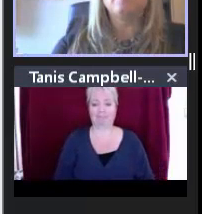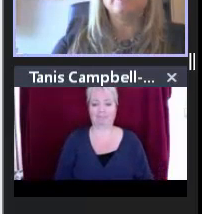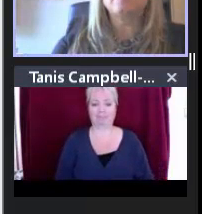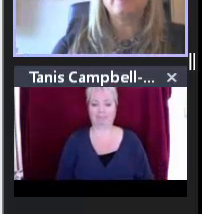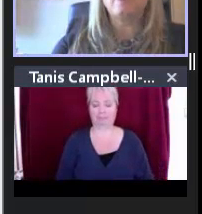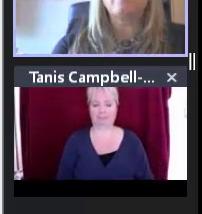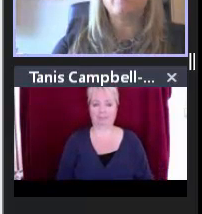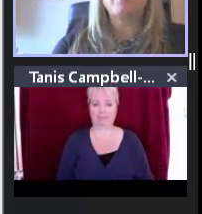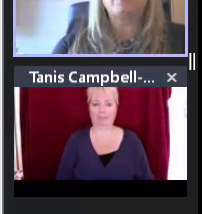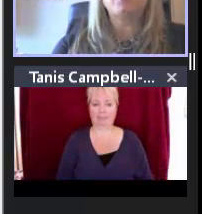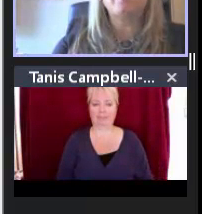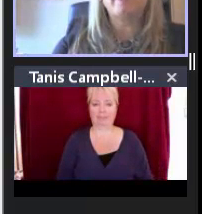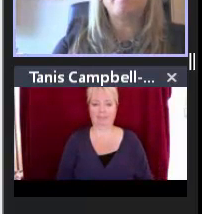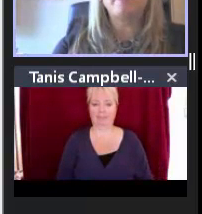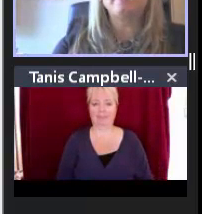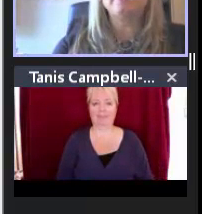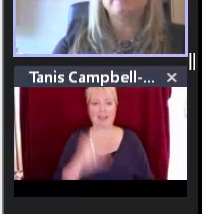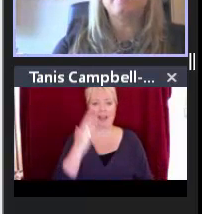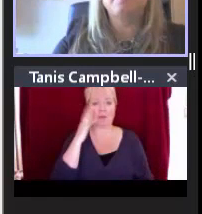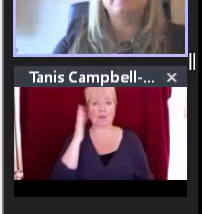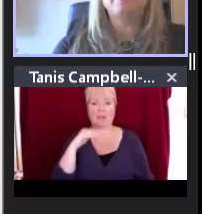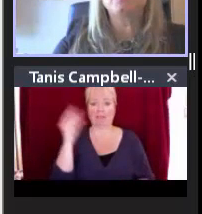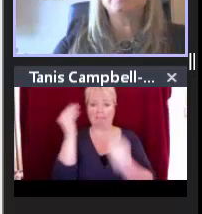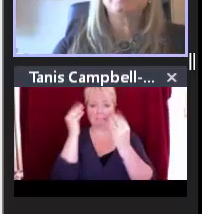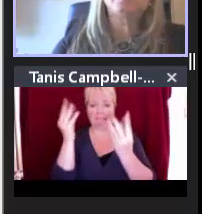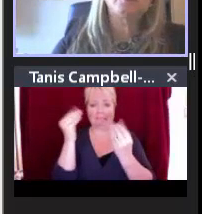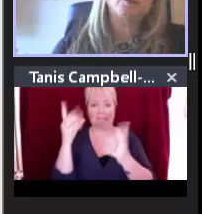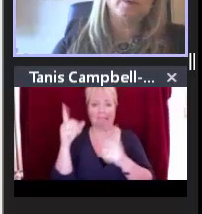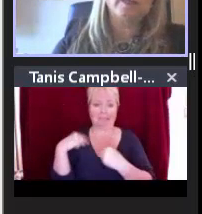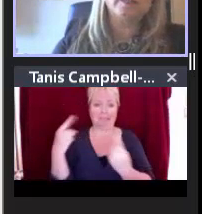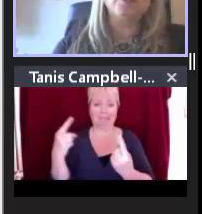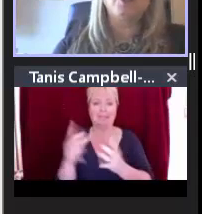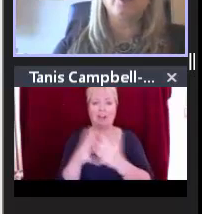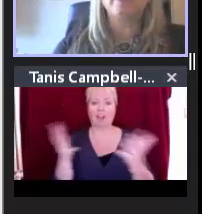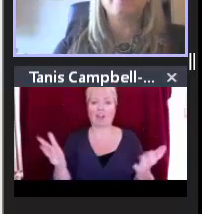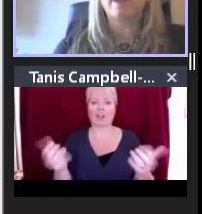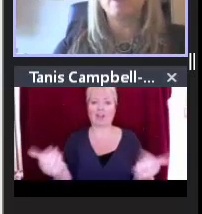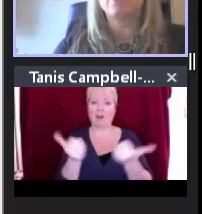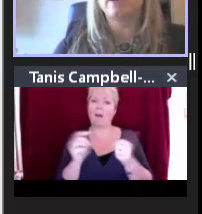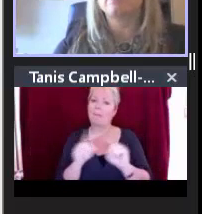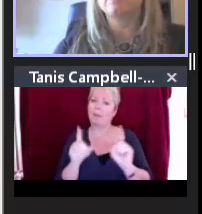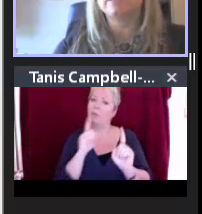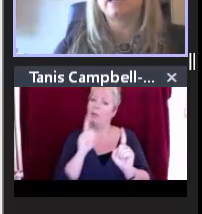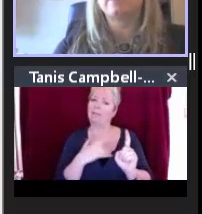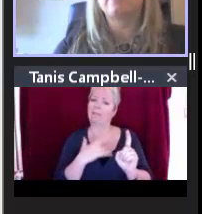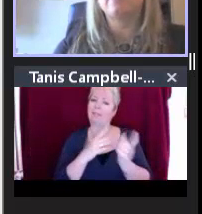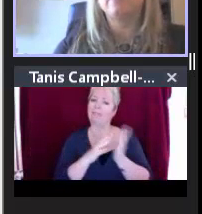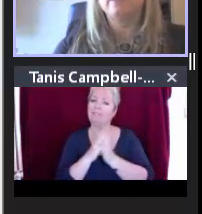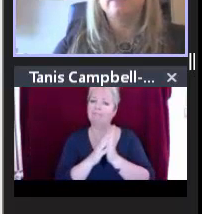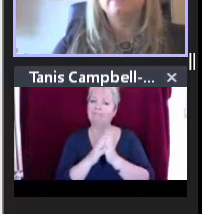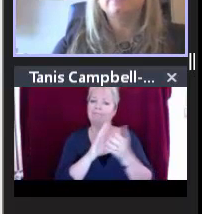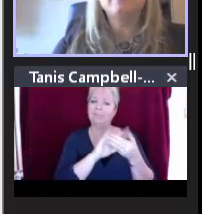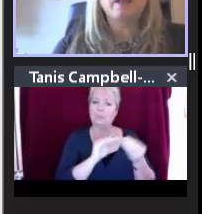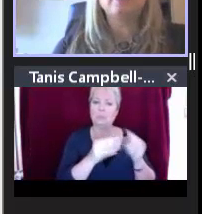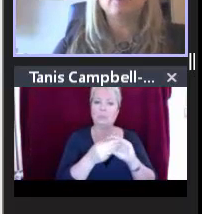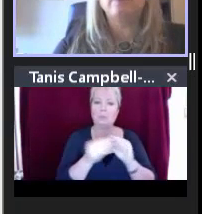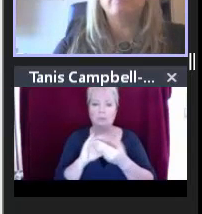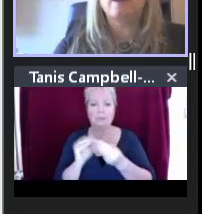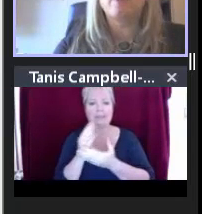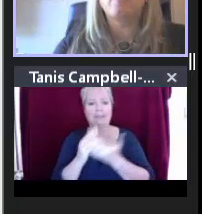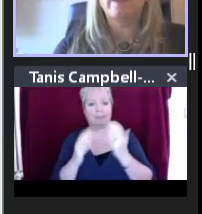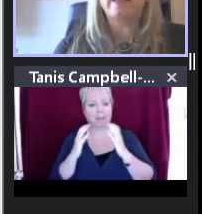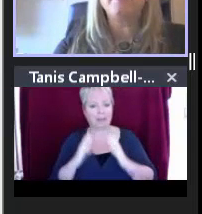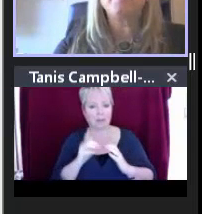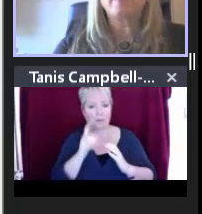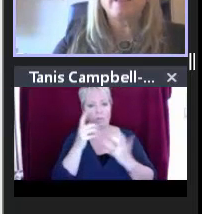So that's quite a lot of information, but mainly some interesting stories sharing the background of some of the clients